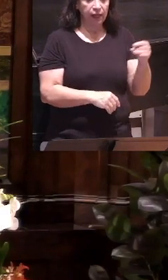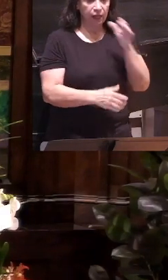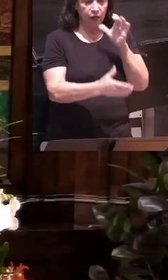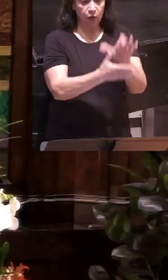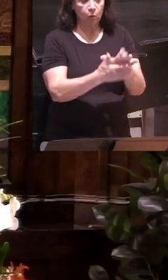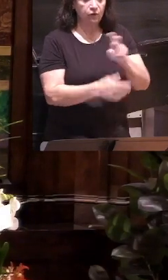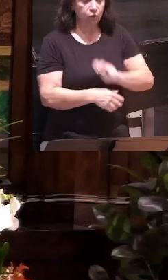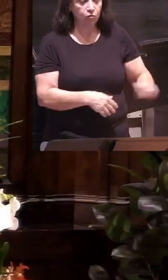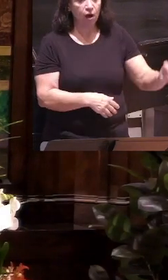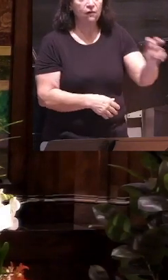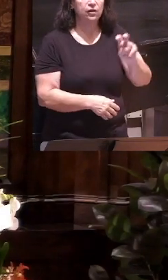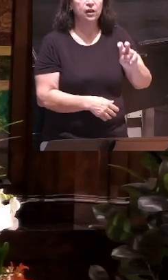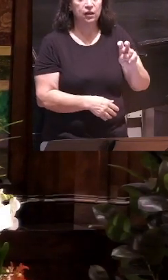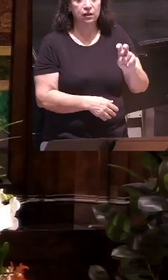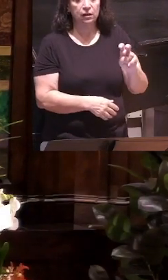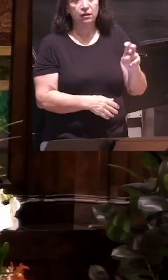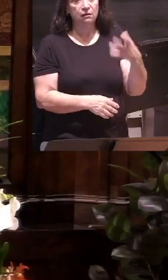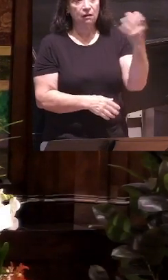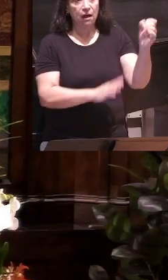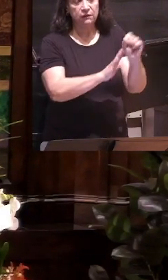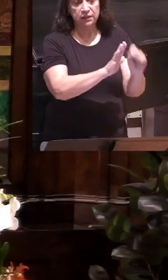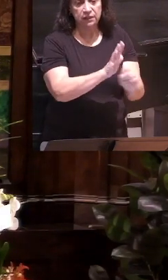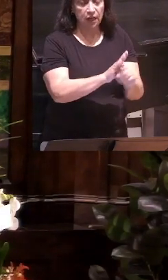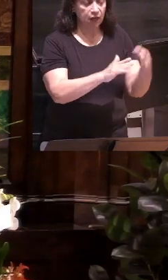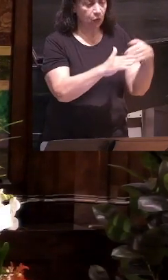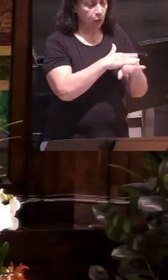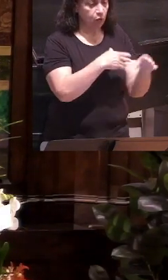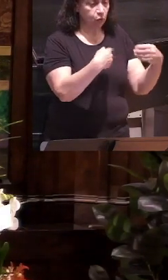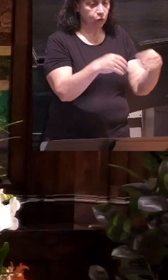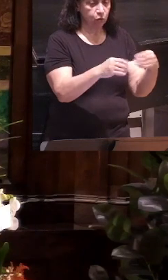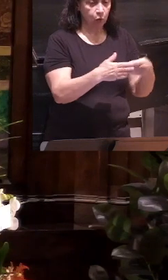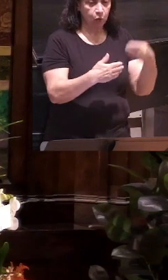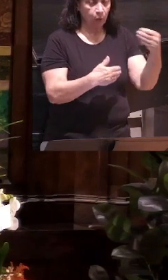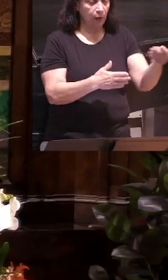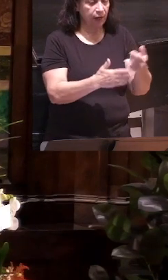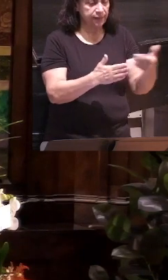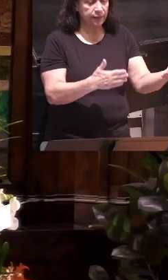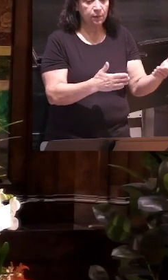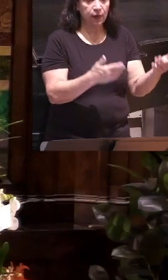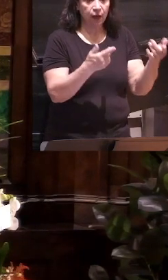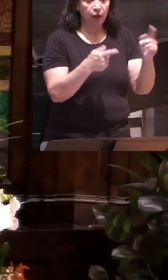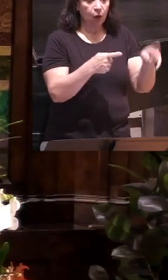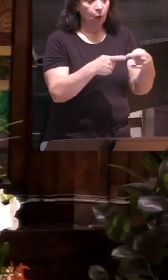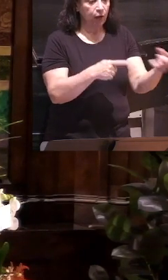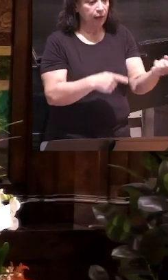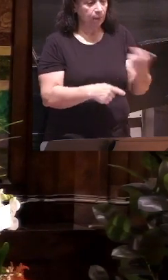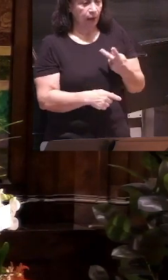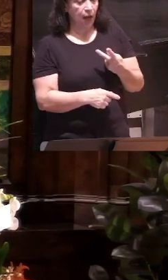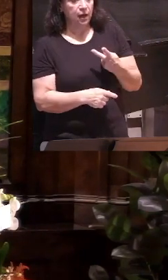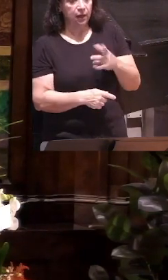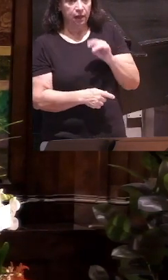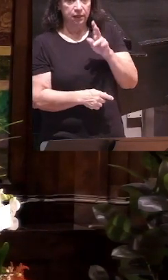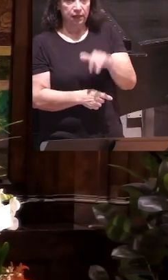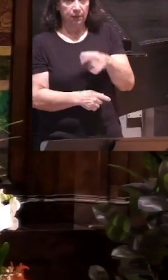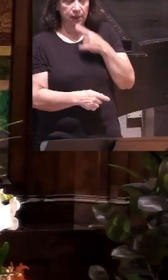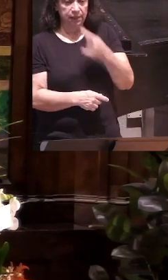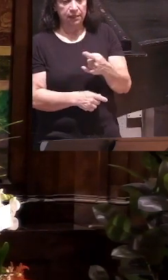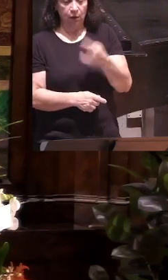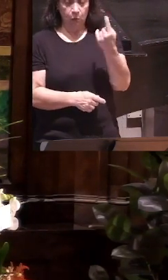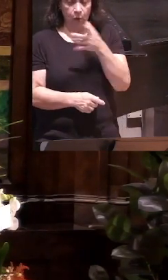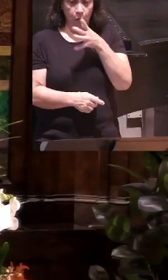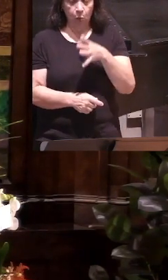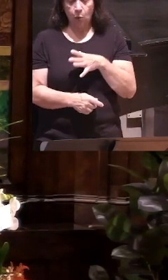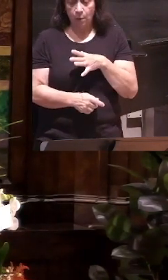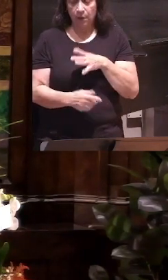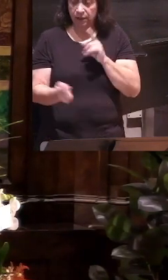were traveling out of state. He went into a store to buy something, and when he came out, Tammy told him about a woman